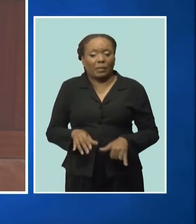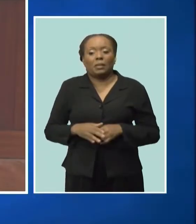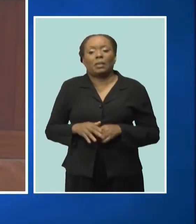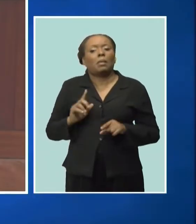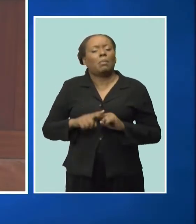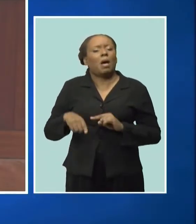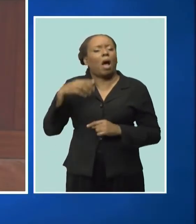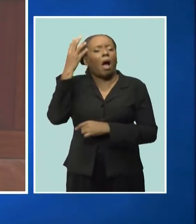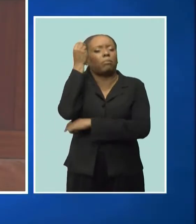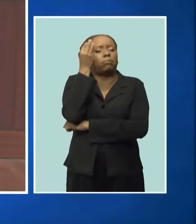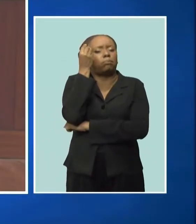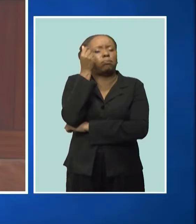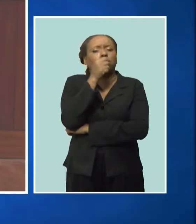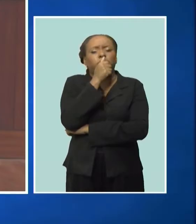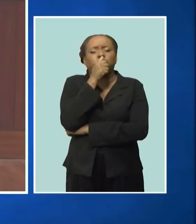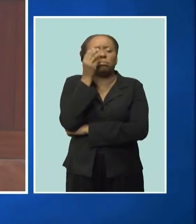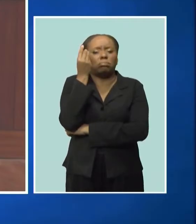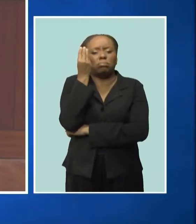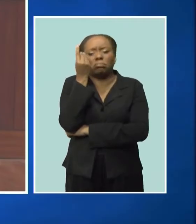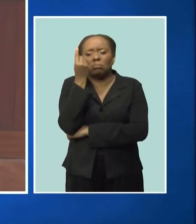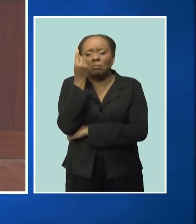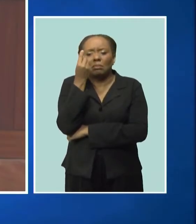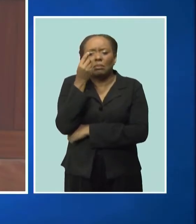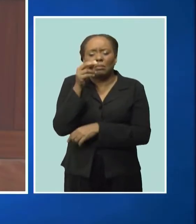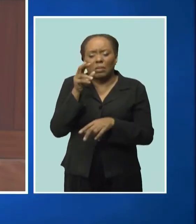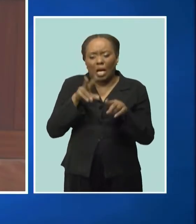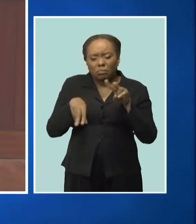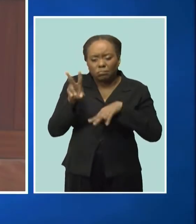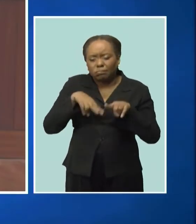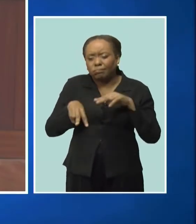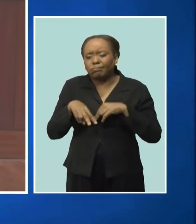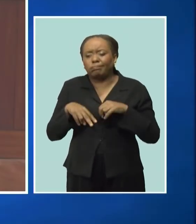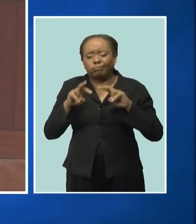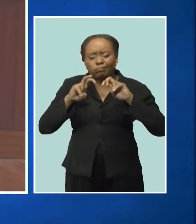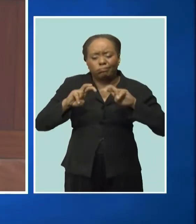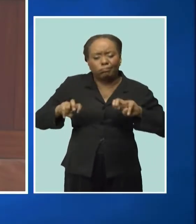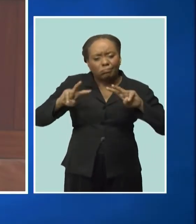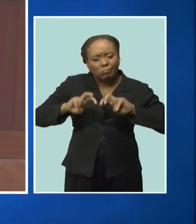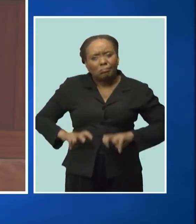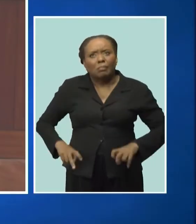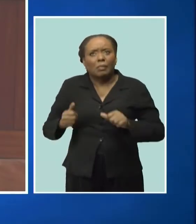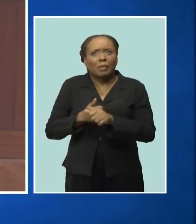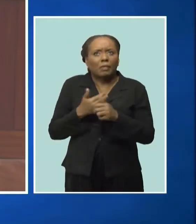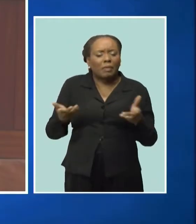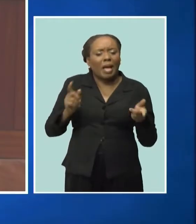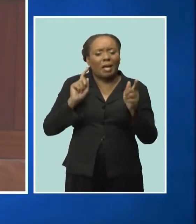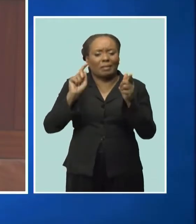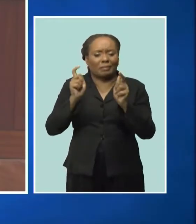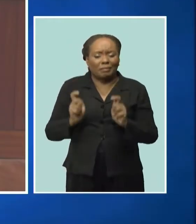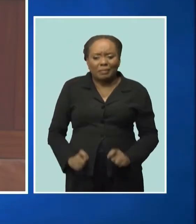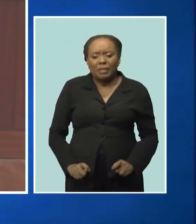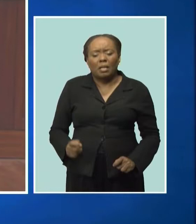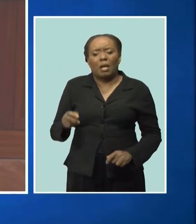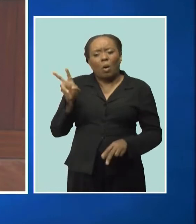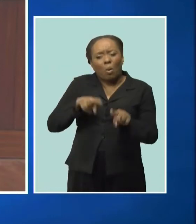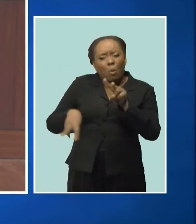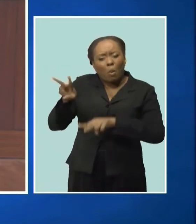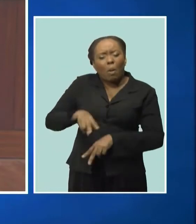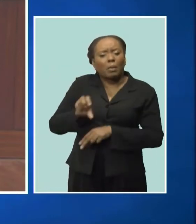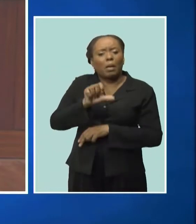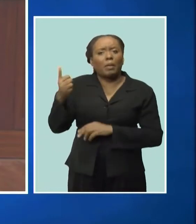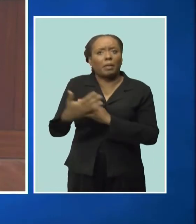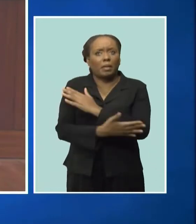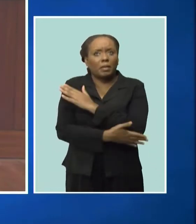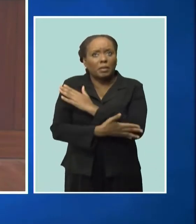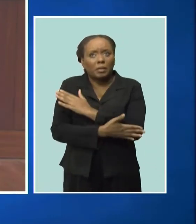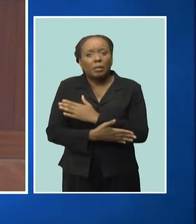to consolidate their operations and to treat to what is happening within the Pillar 2 evolution and what other countries are going to do, we